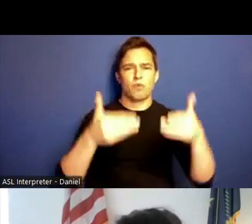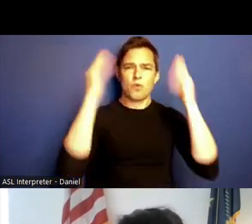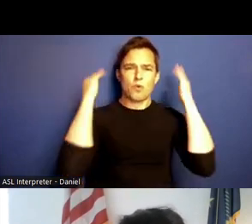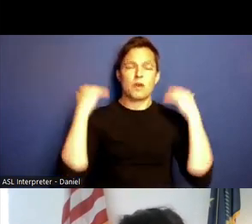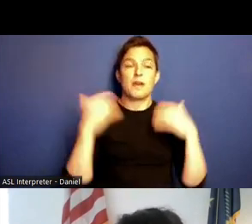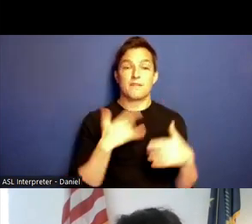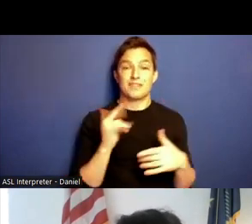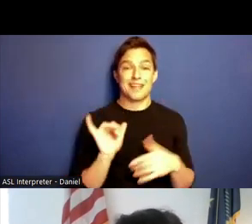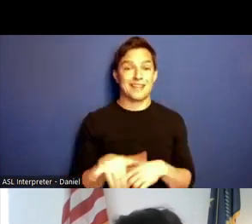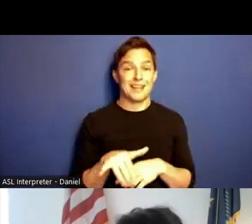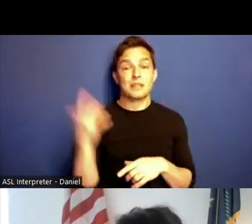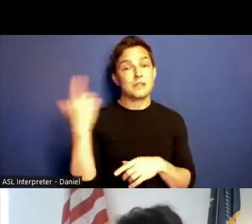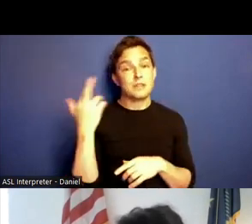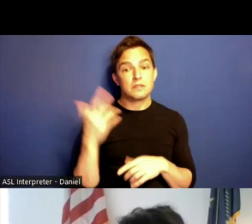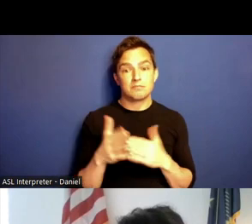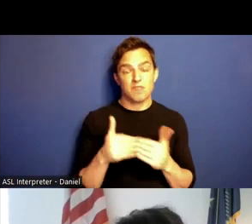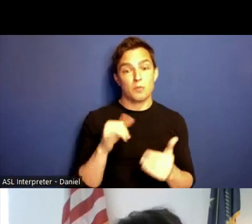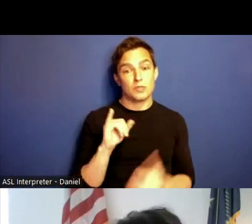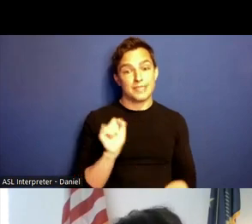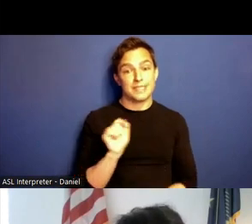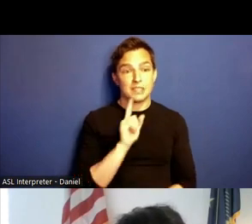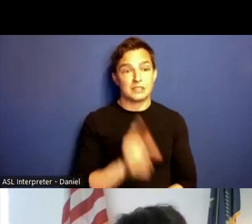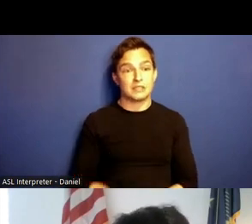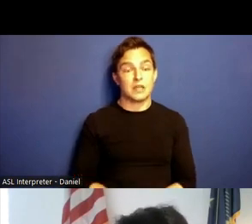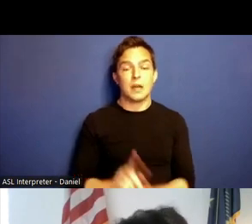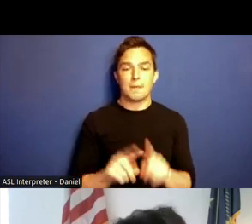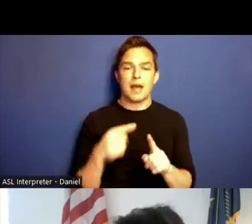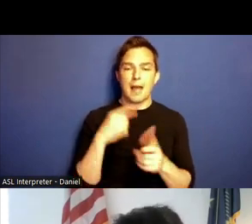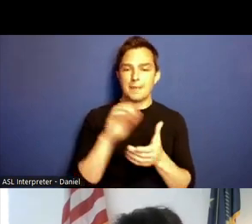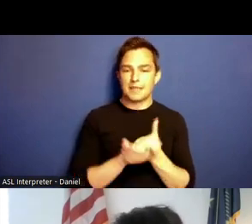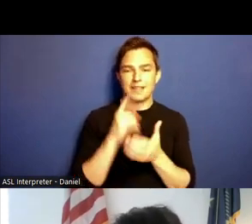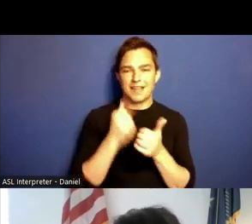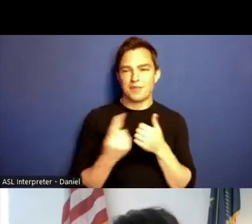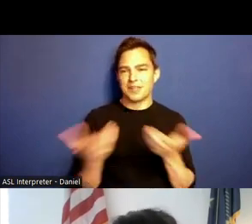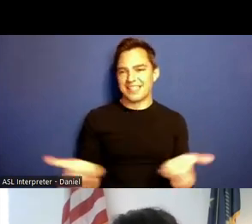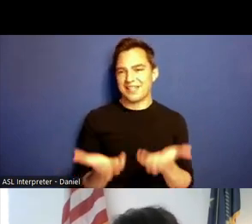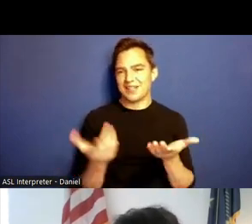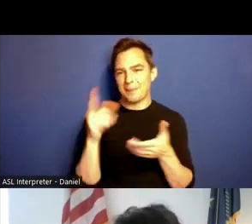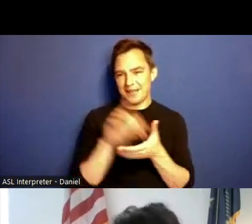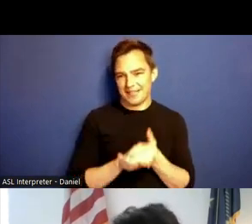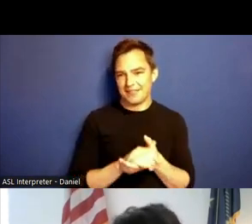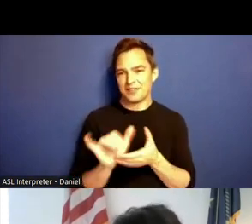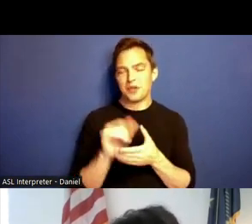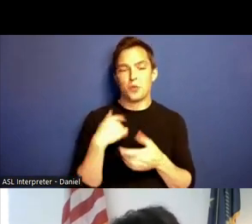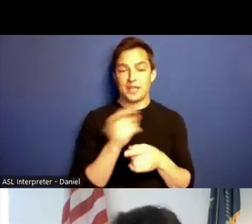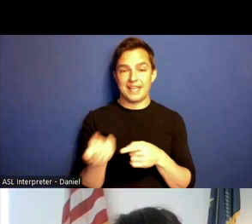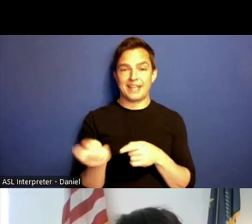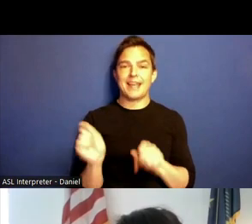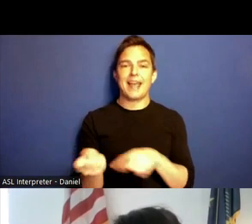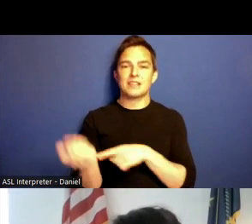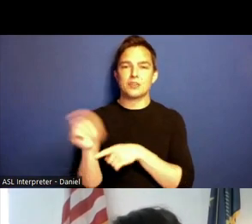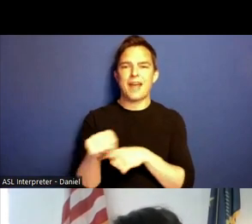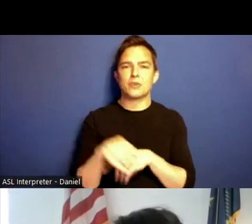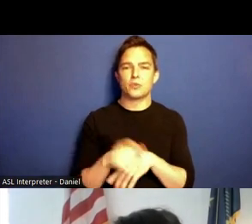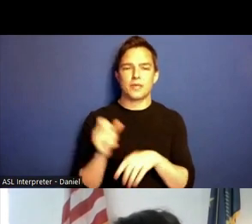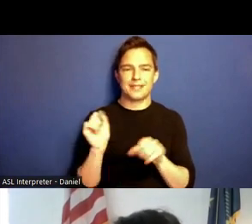way because it almost is. But I believe, and I think everyone here believes, we can surmount it, okay? We can beat